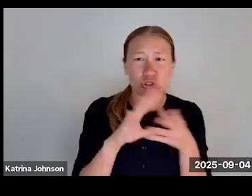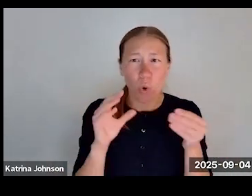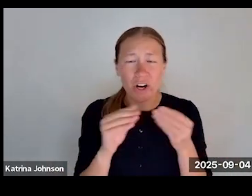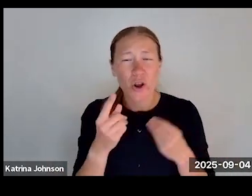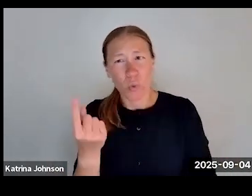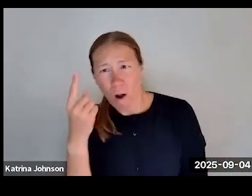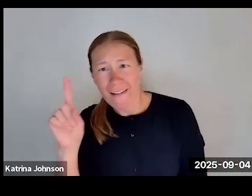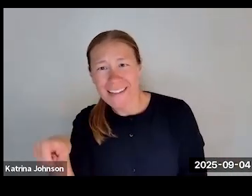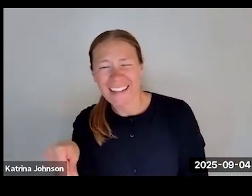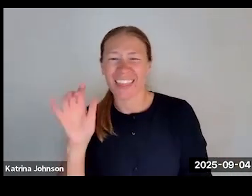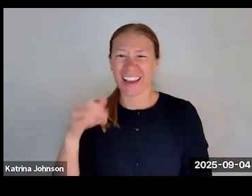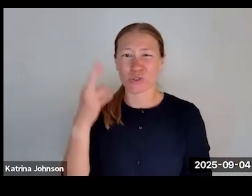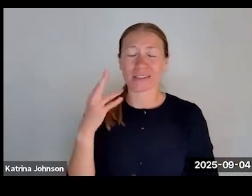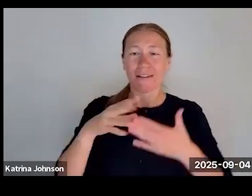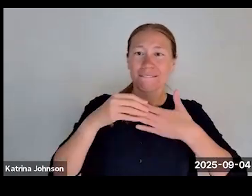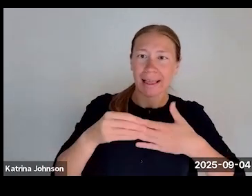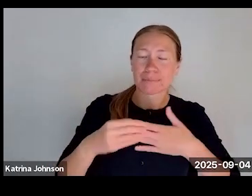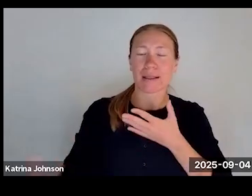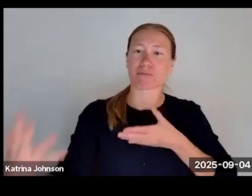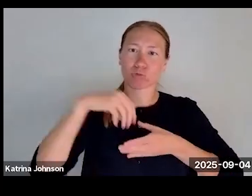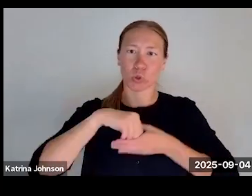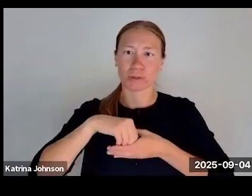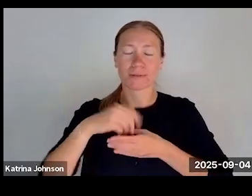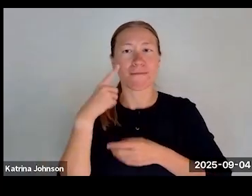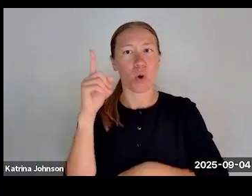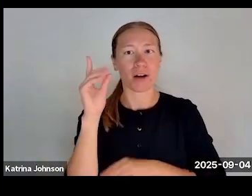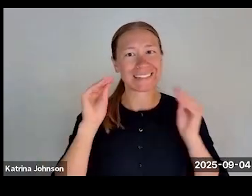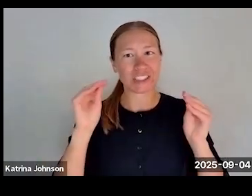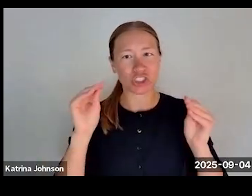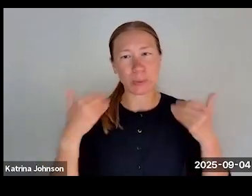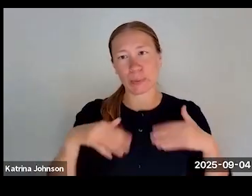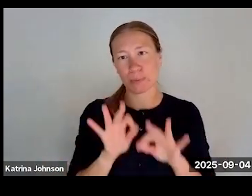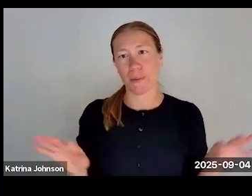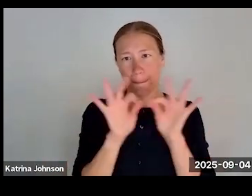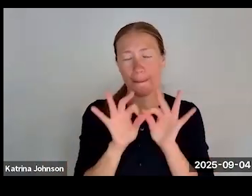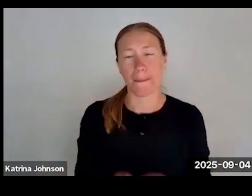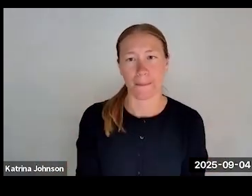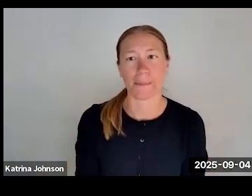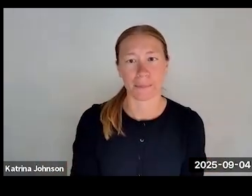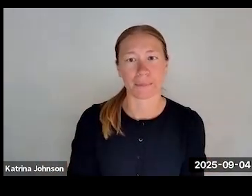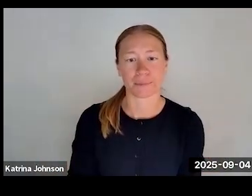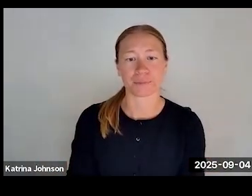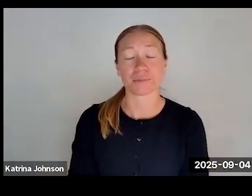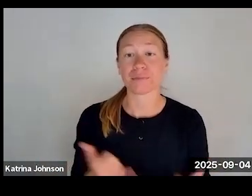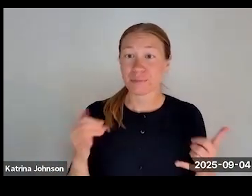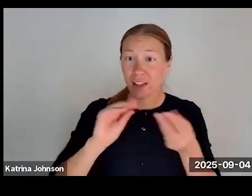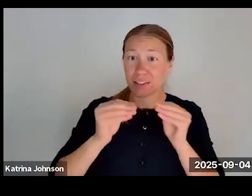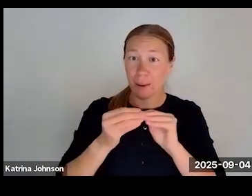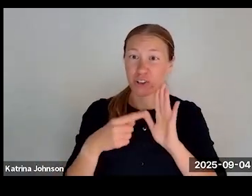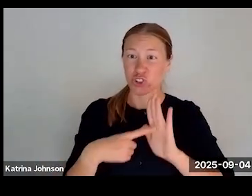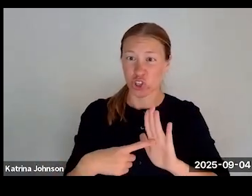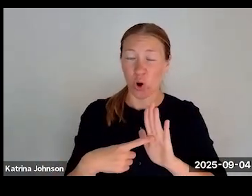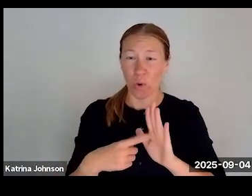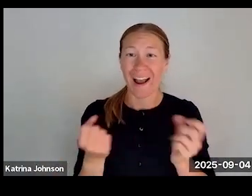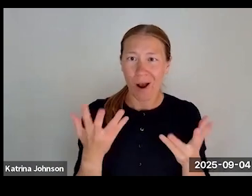flexibility and inclusivity in teaching are important. Now, while these numbers show just how many students